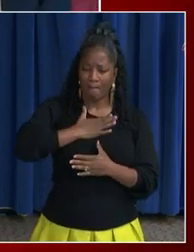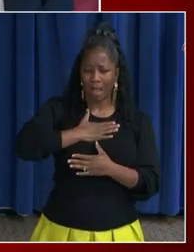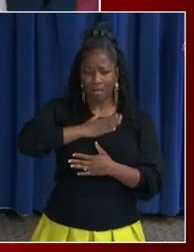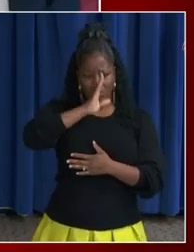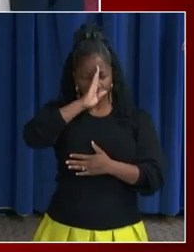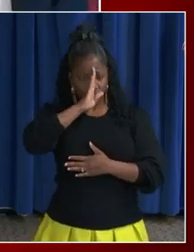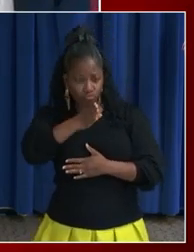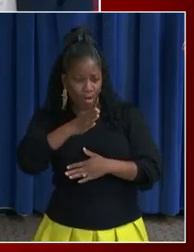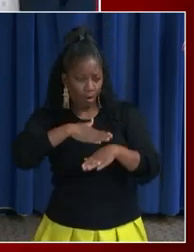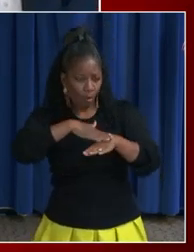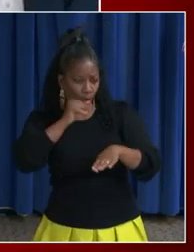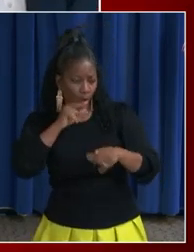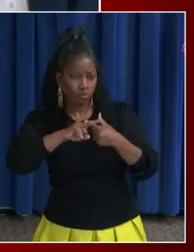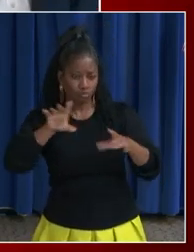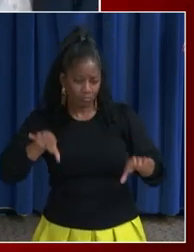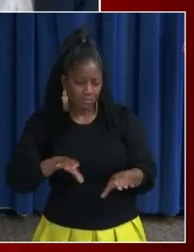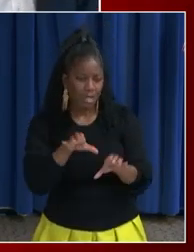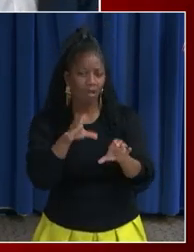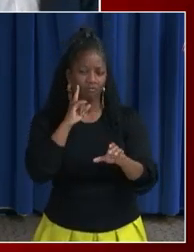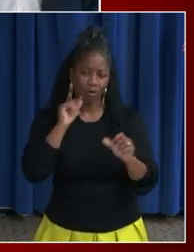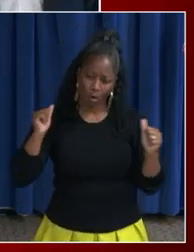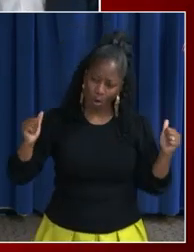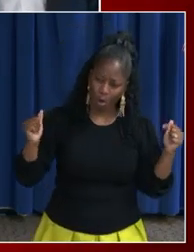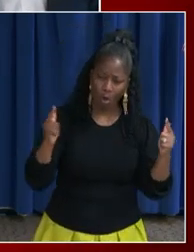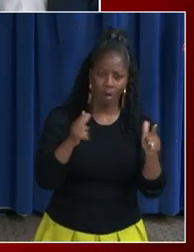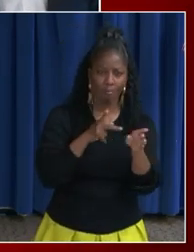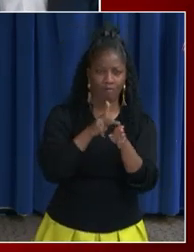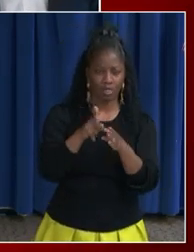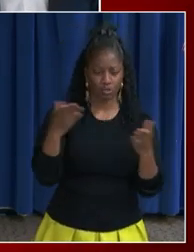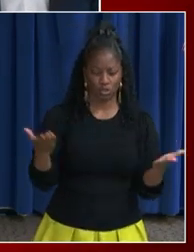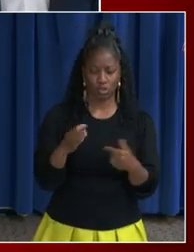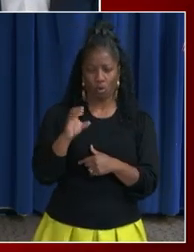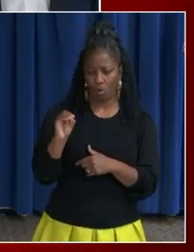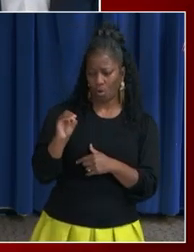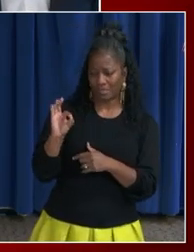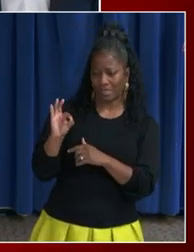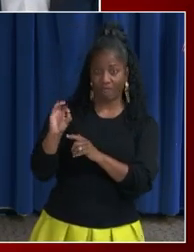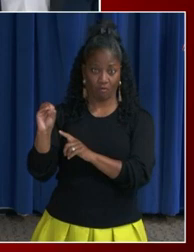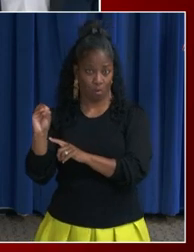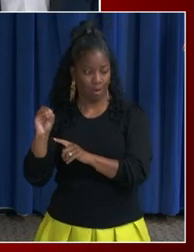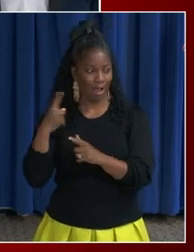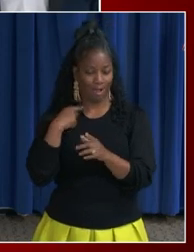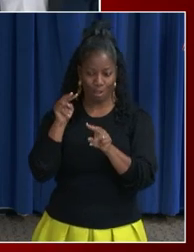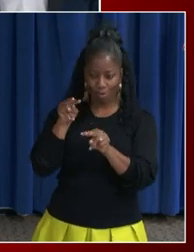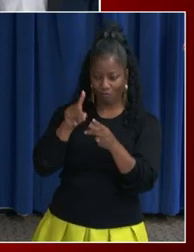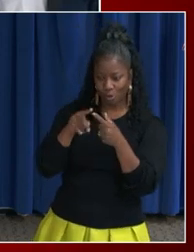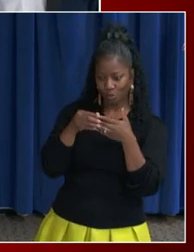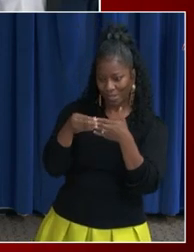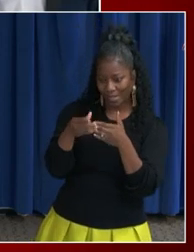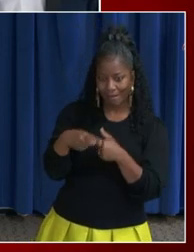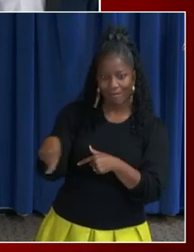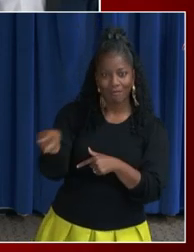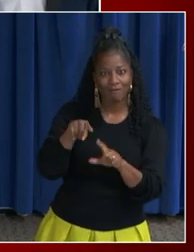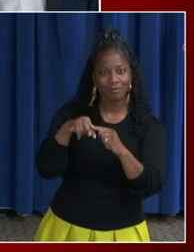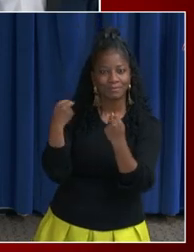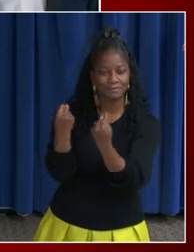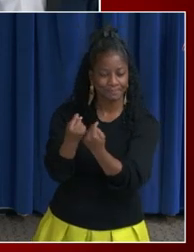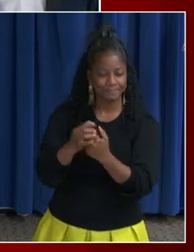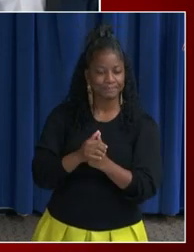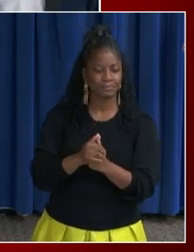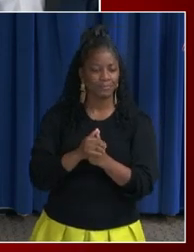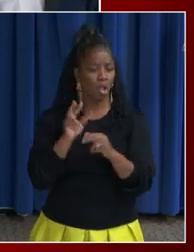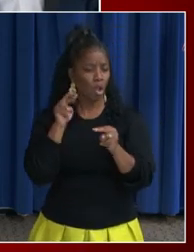team of career professionals at OCFO, who I look forward to leading, in executing our functions,